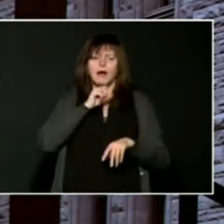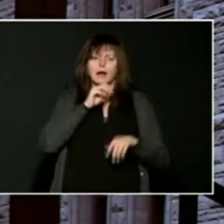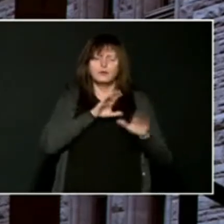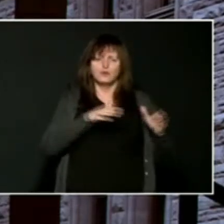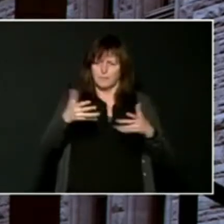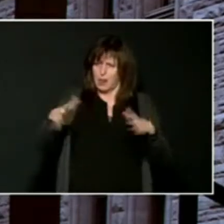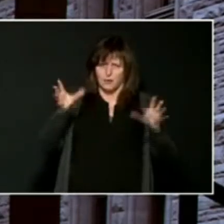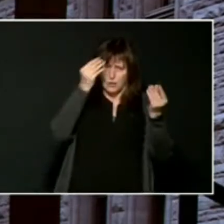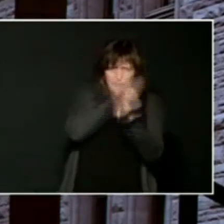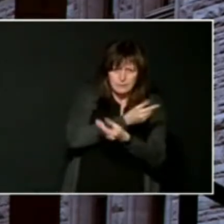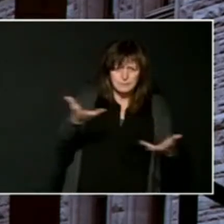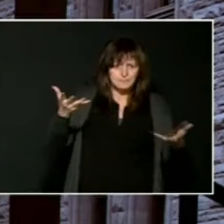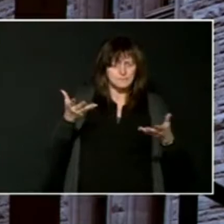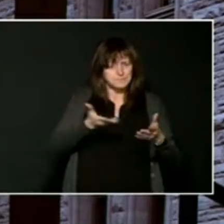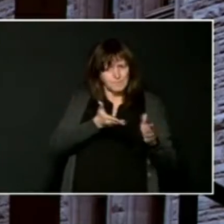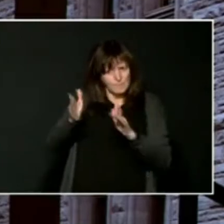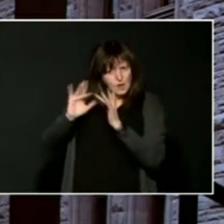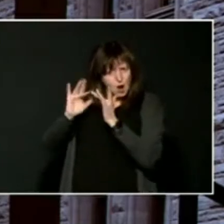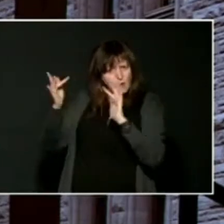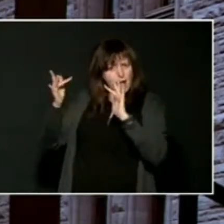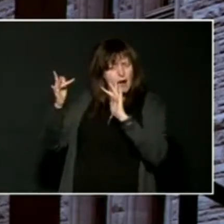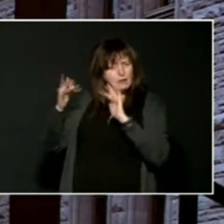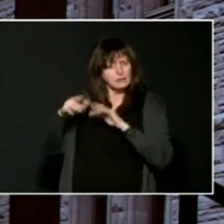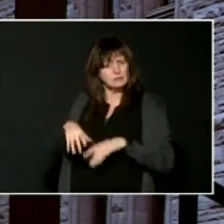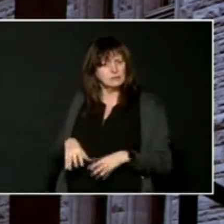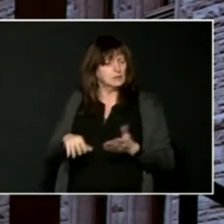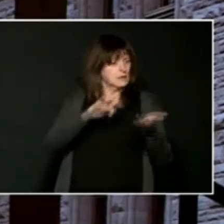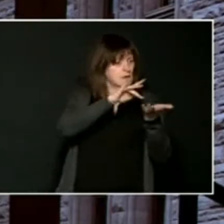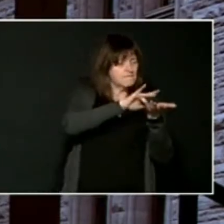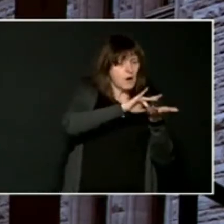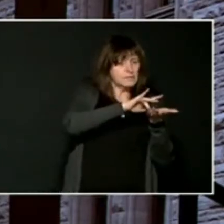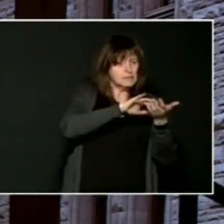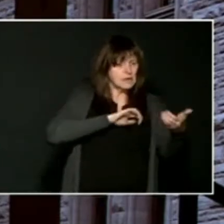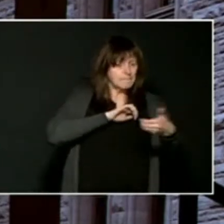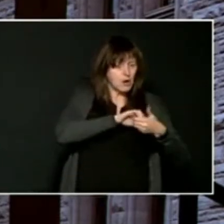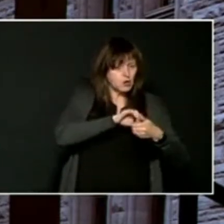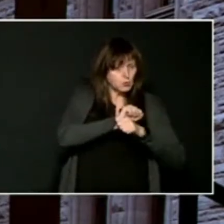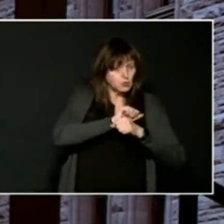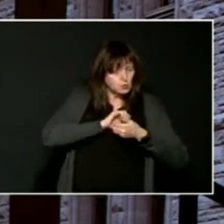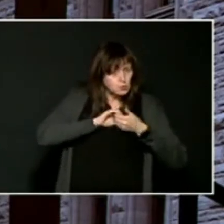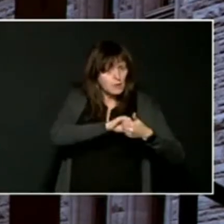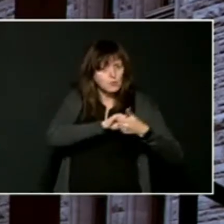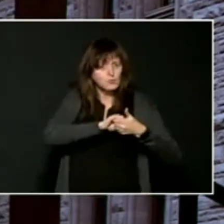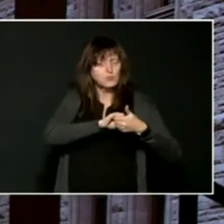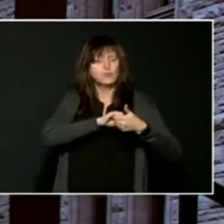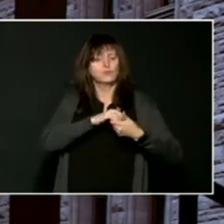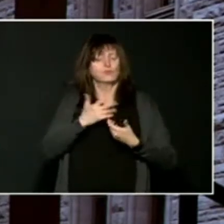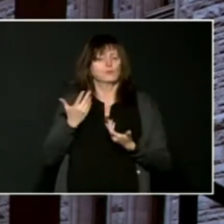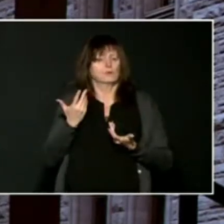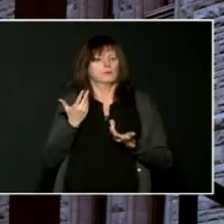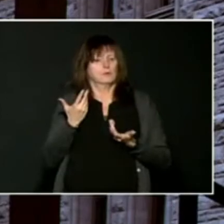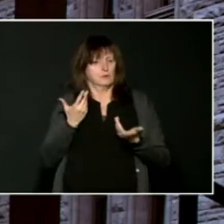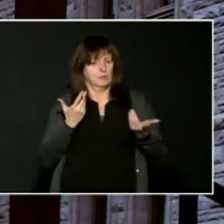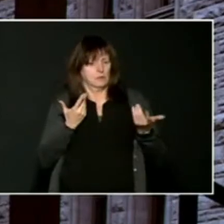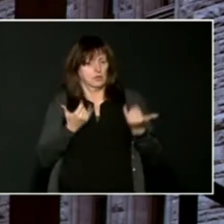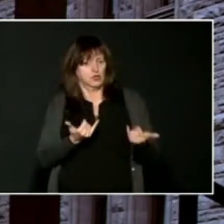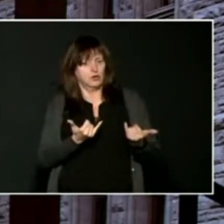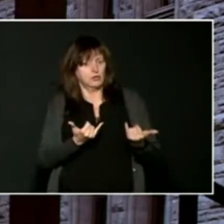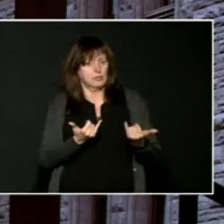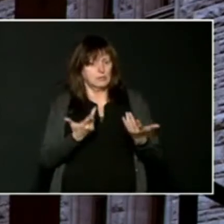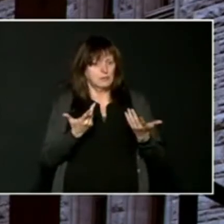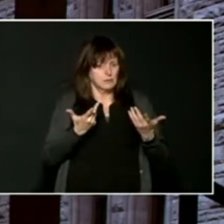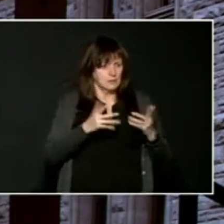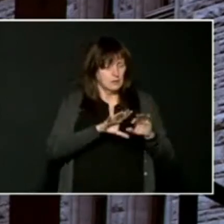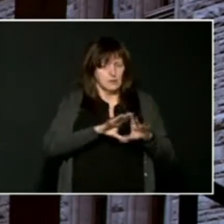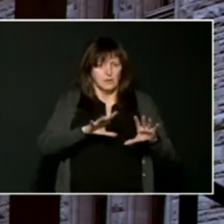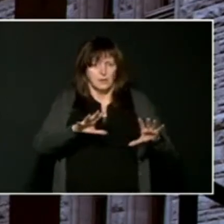in there. We have a lot of work with our pharmacist partners who have pretty well used up all their present stock, but we have more coming in, so we hope to refurbish them and